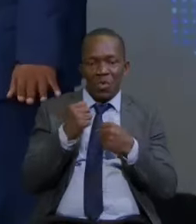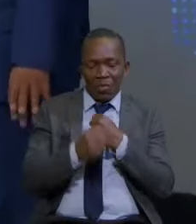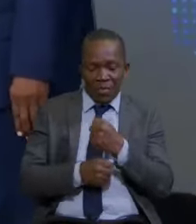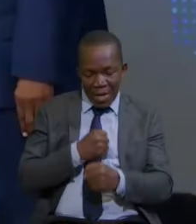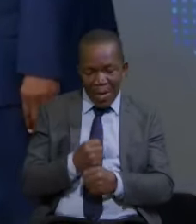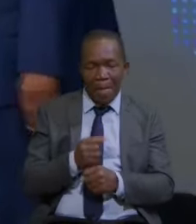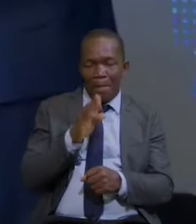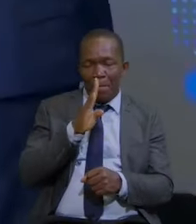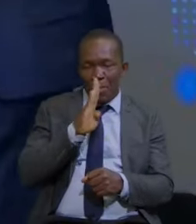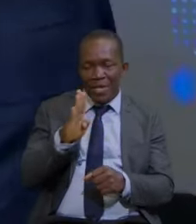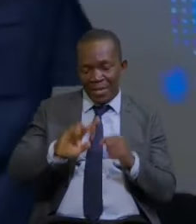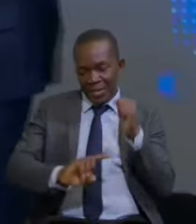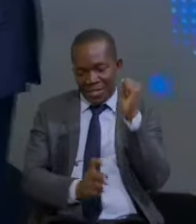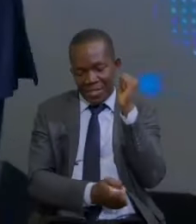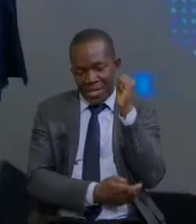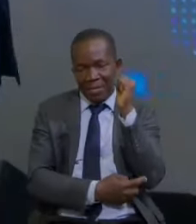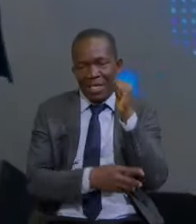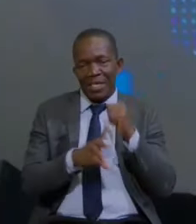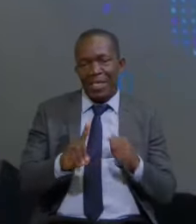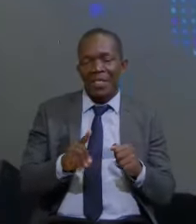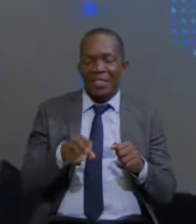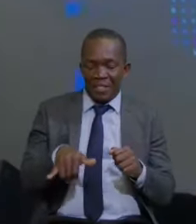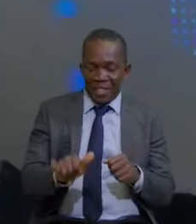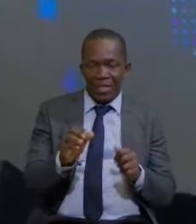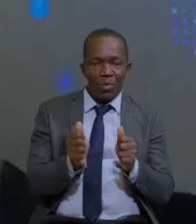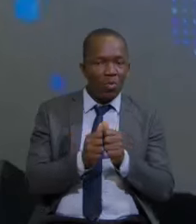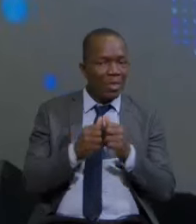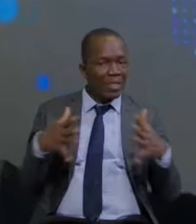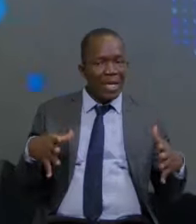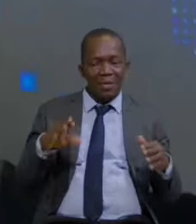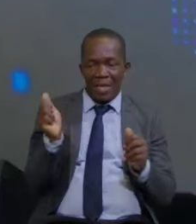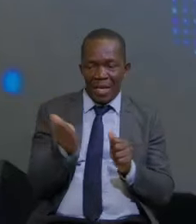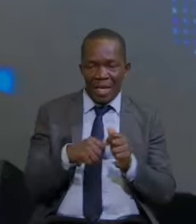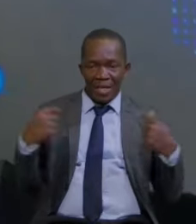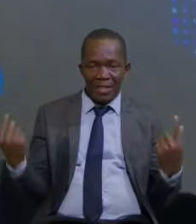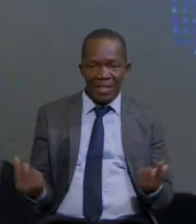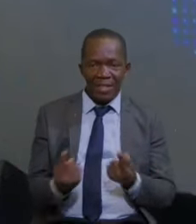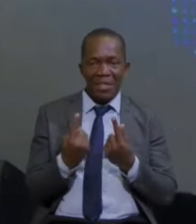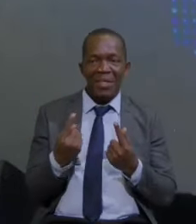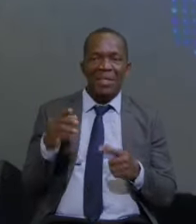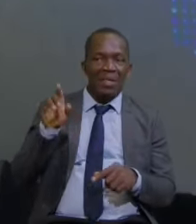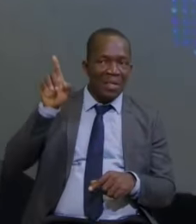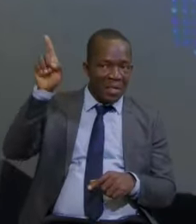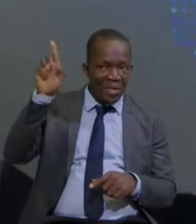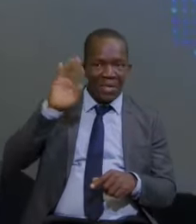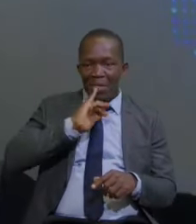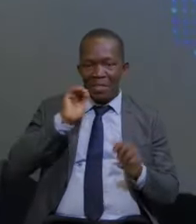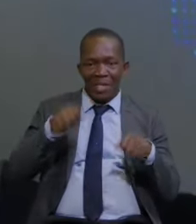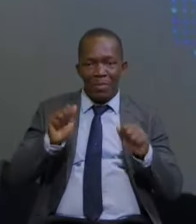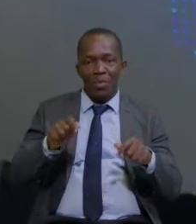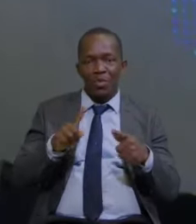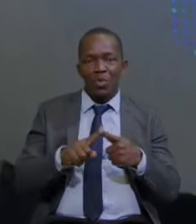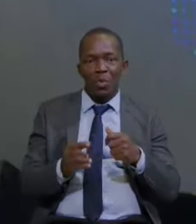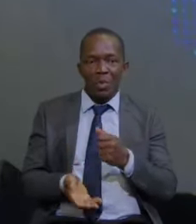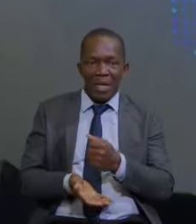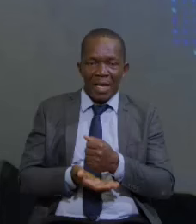without sin, he is able to succor them that are tempted. You're facing temptation,